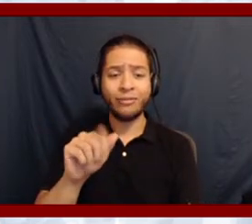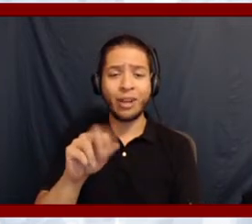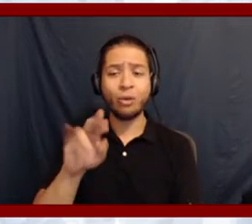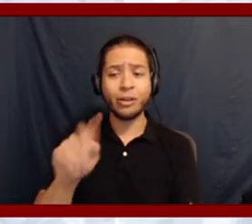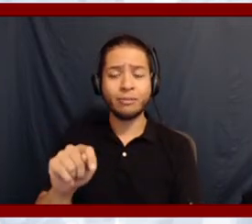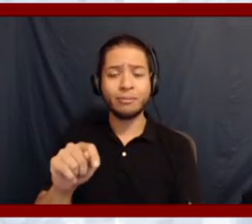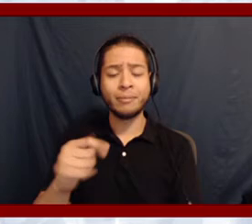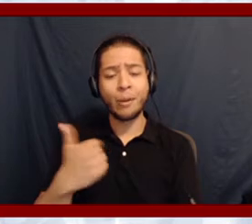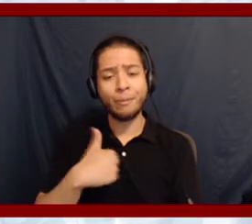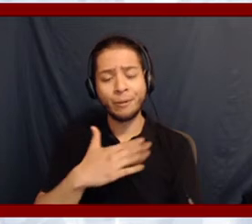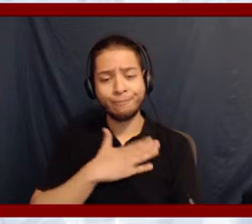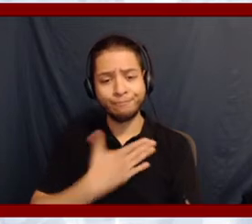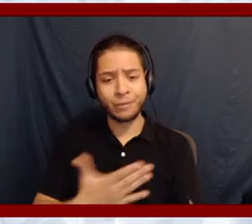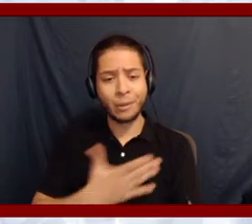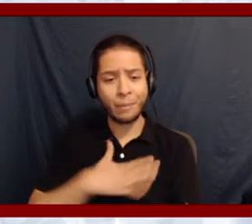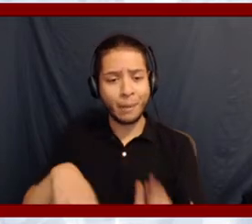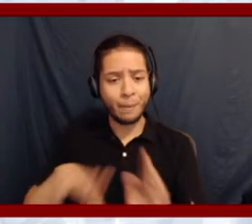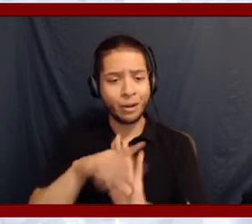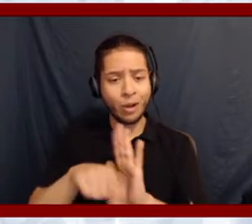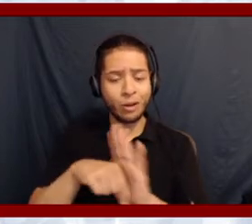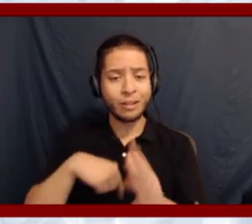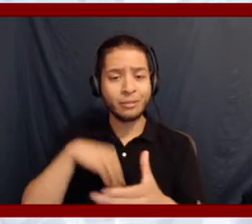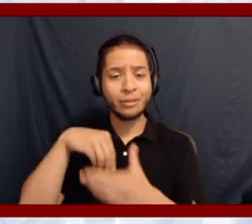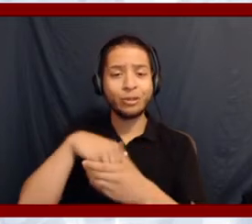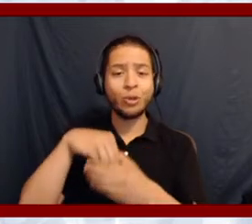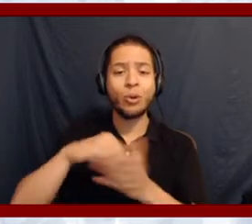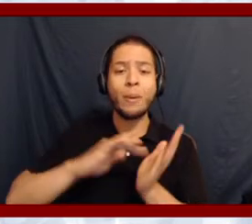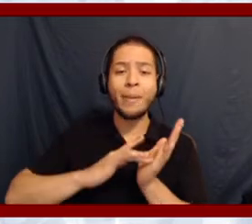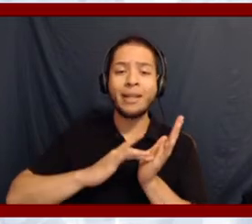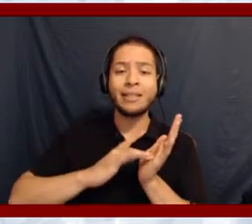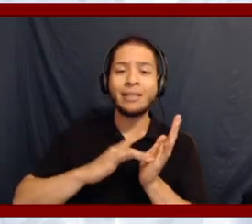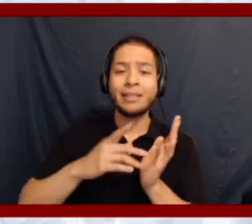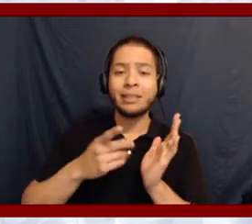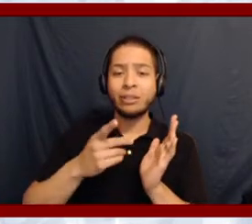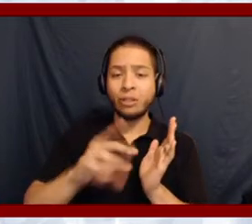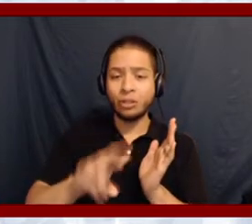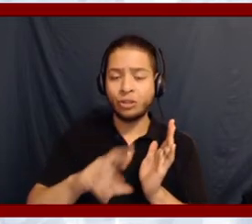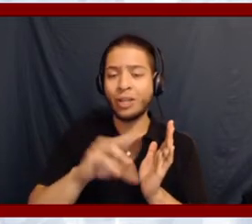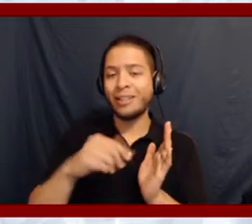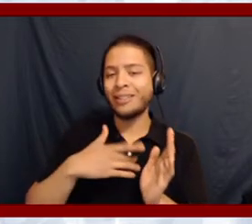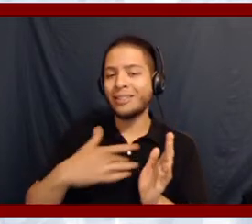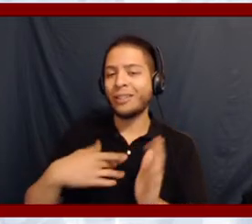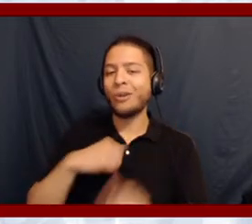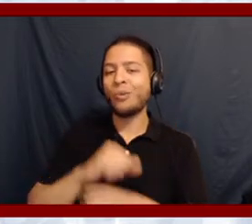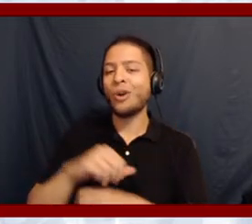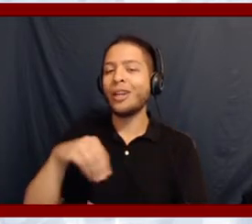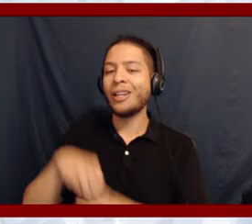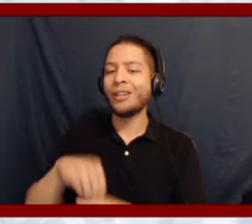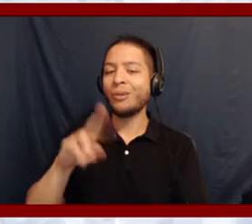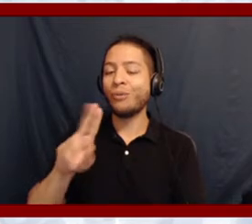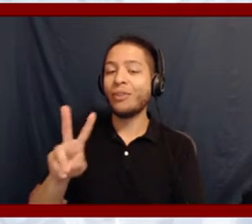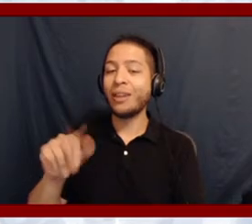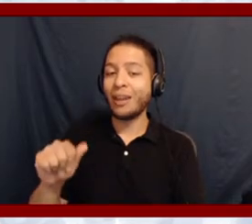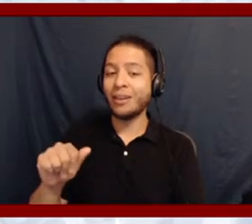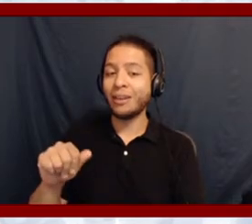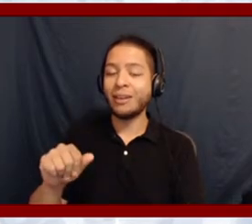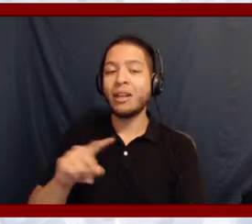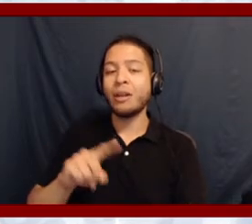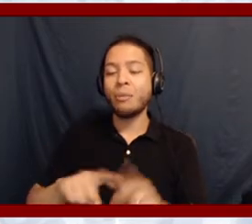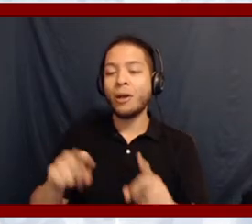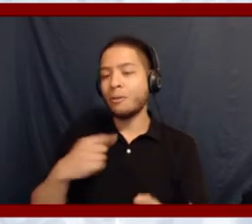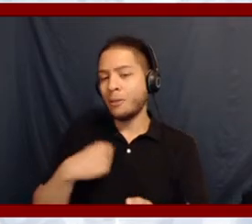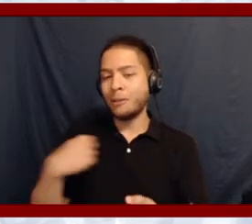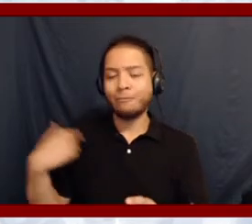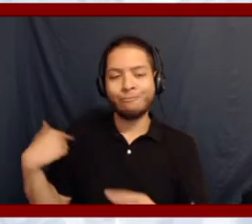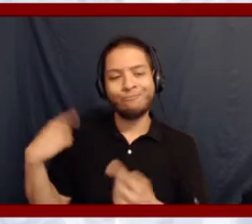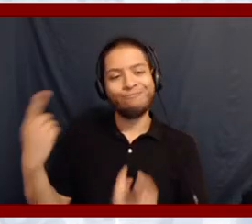and lawyer. I usually work at the University of Virginia, but since January, I've been serving as a senior policy advisor for equity on the White